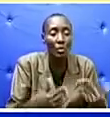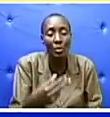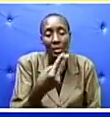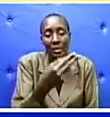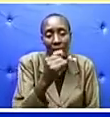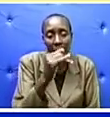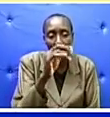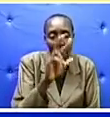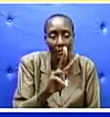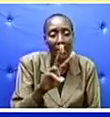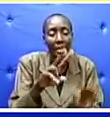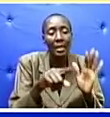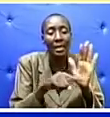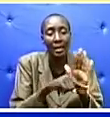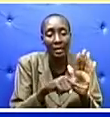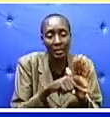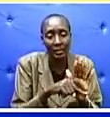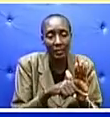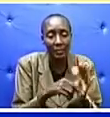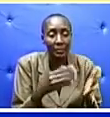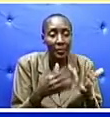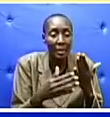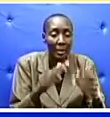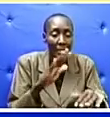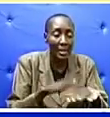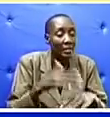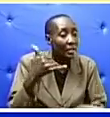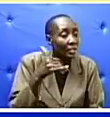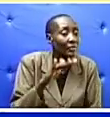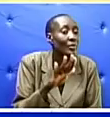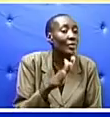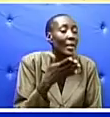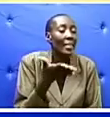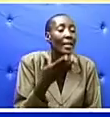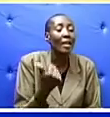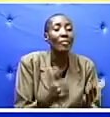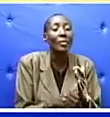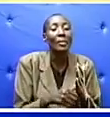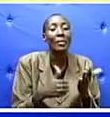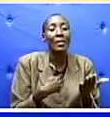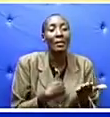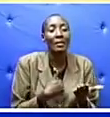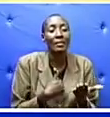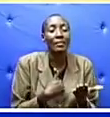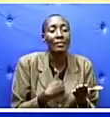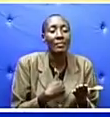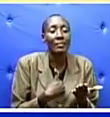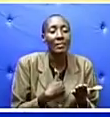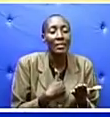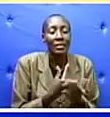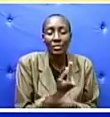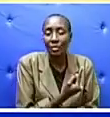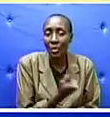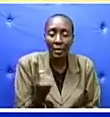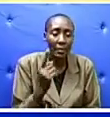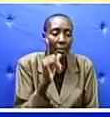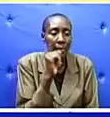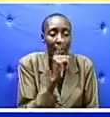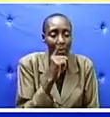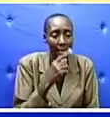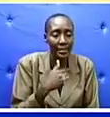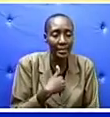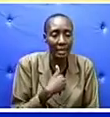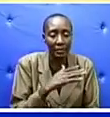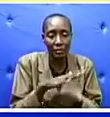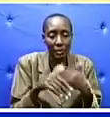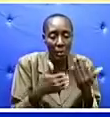I mean, like I would touch your phone and I'm exposed mm-hmm. and you're negative. you still get exposed. So everybody is at risk. So we all